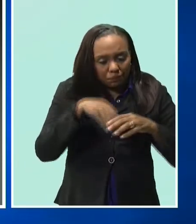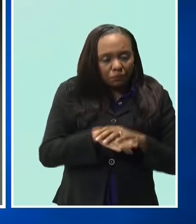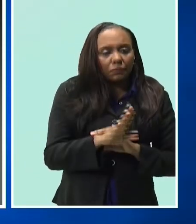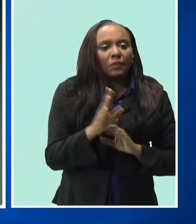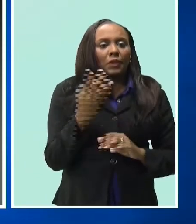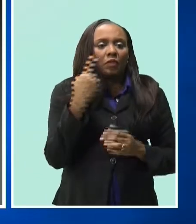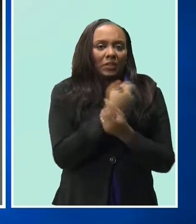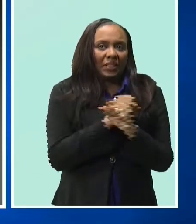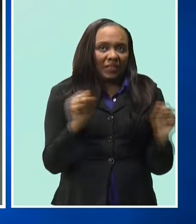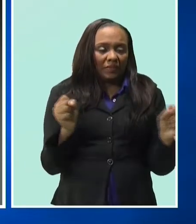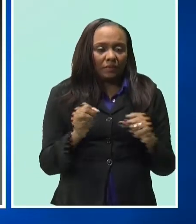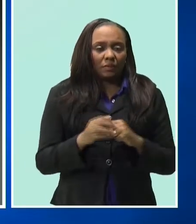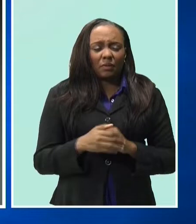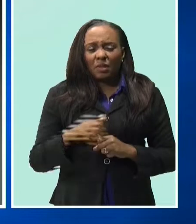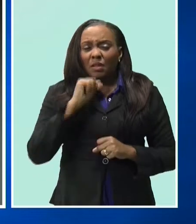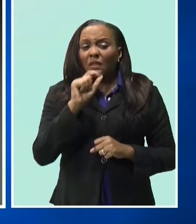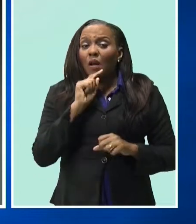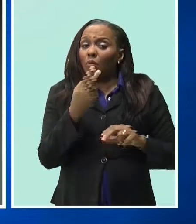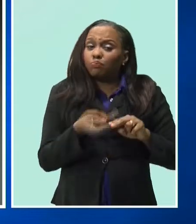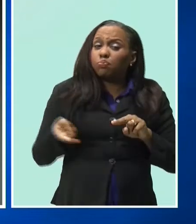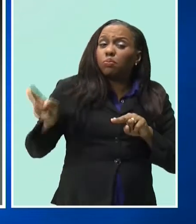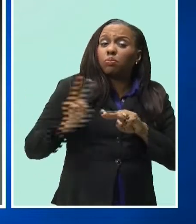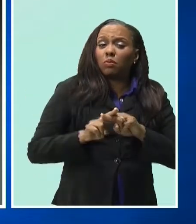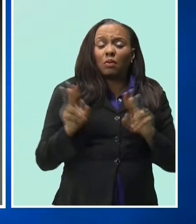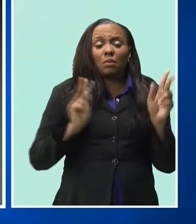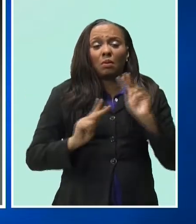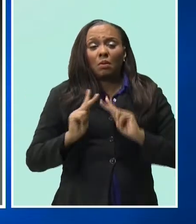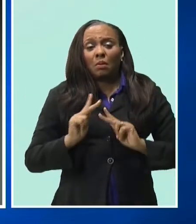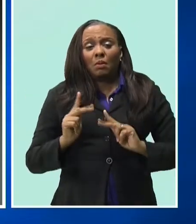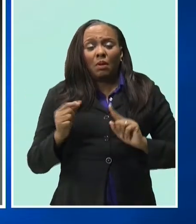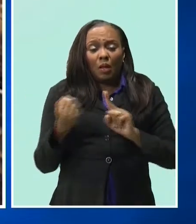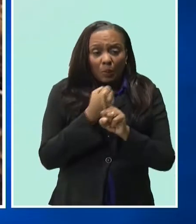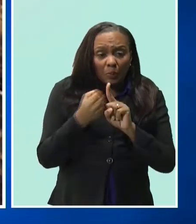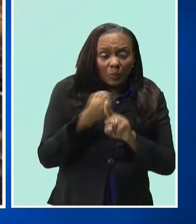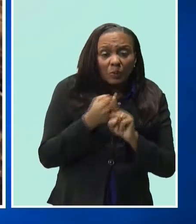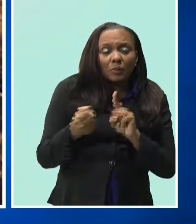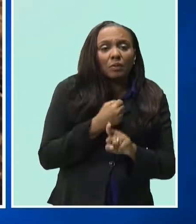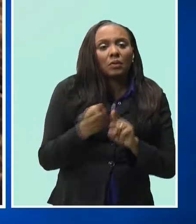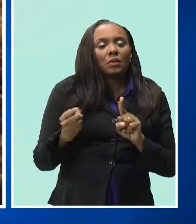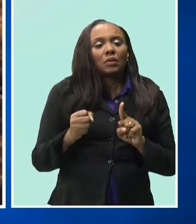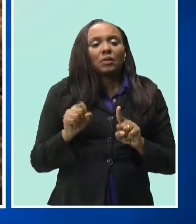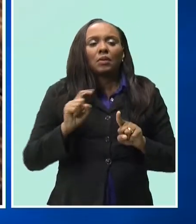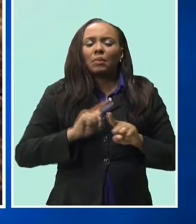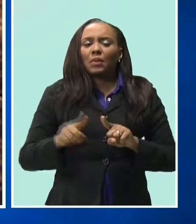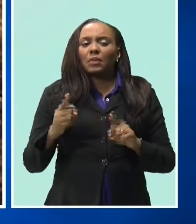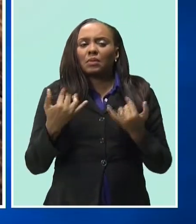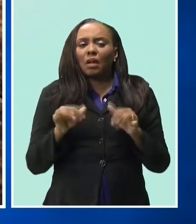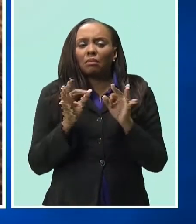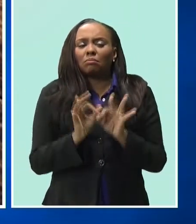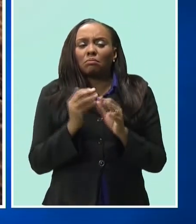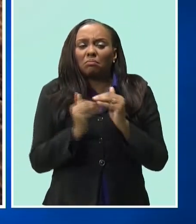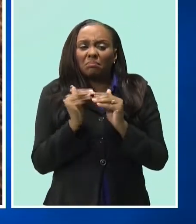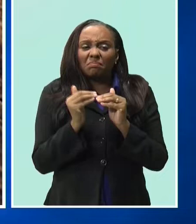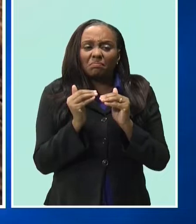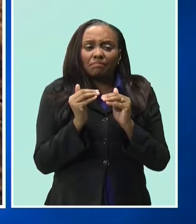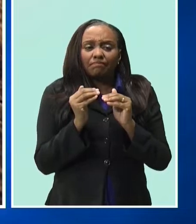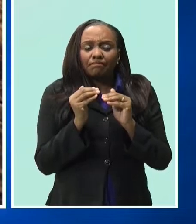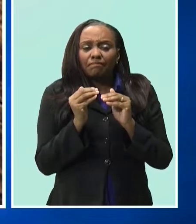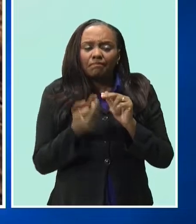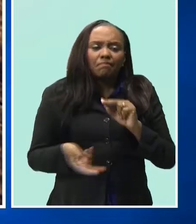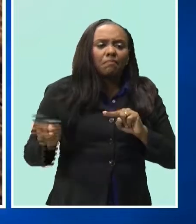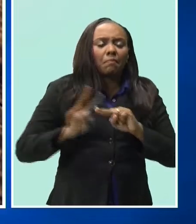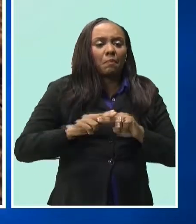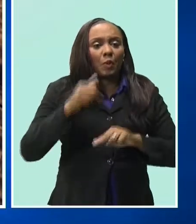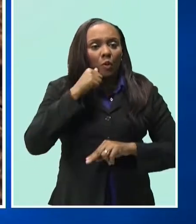not seen a dramatic rise in the number of abuse victims seeking refuge, it has noted an increase in the number of women seeking